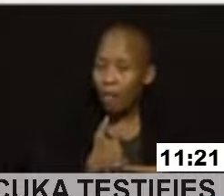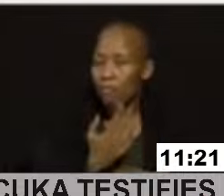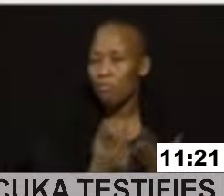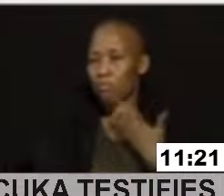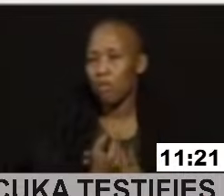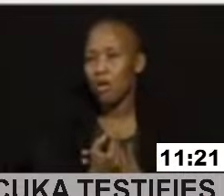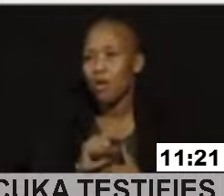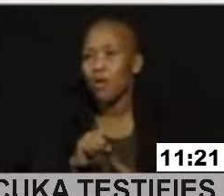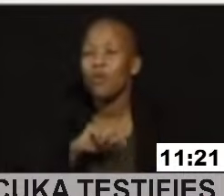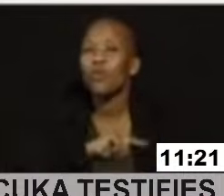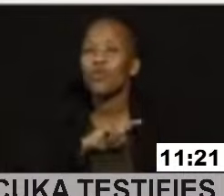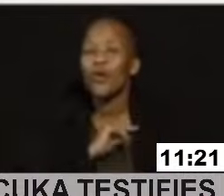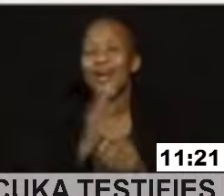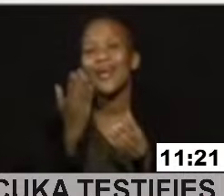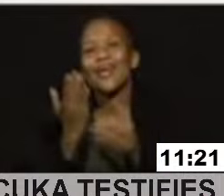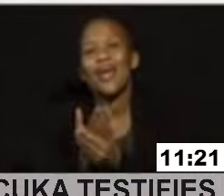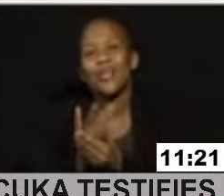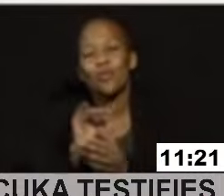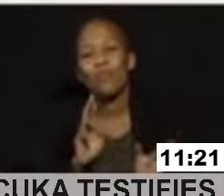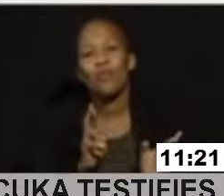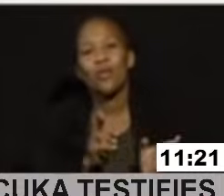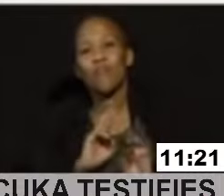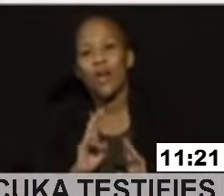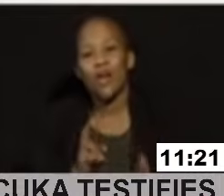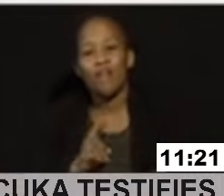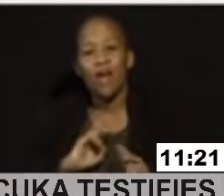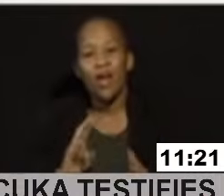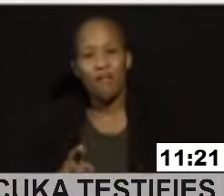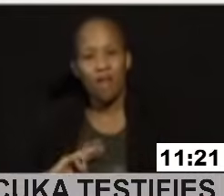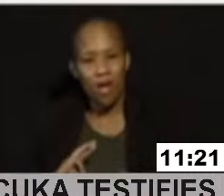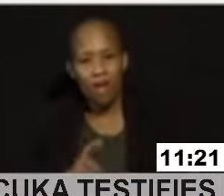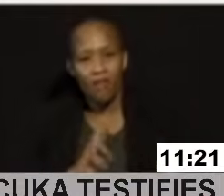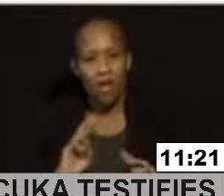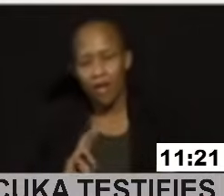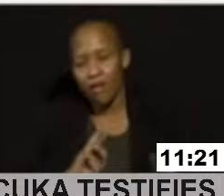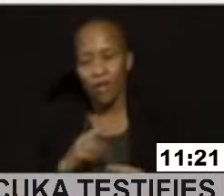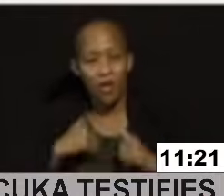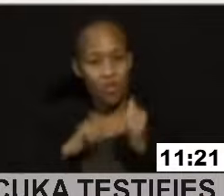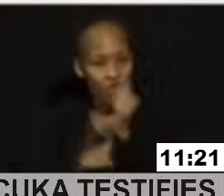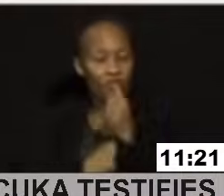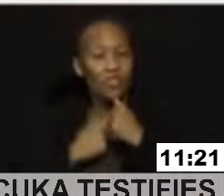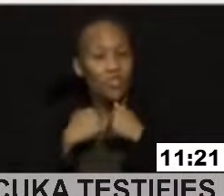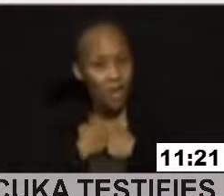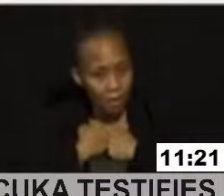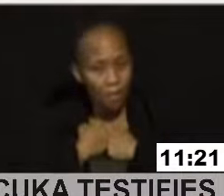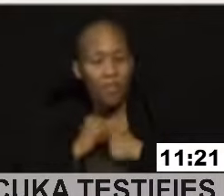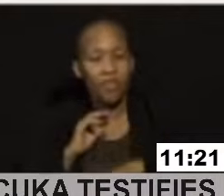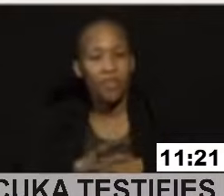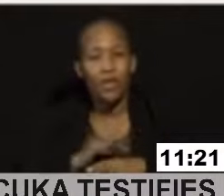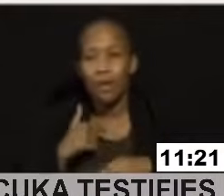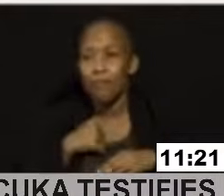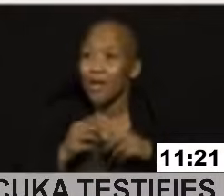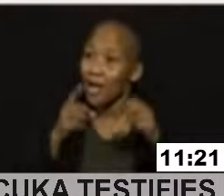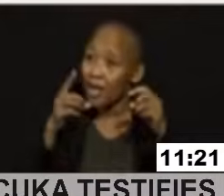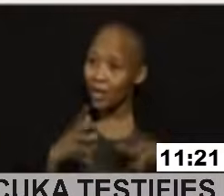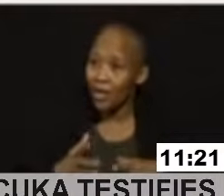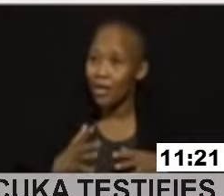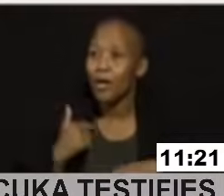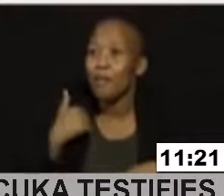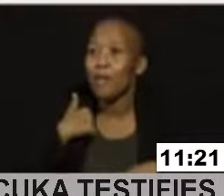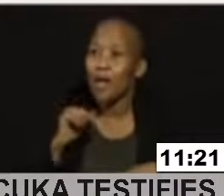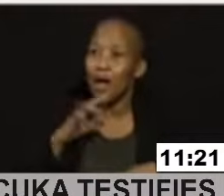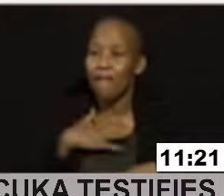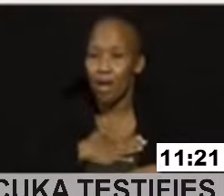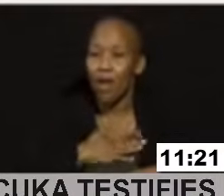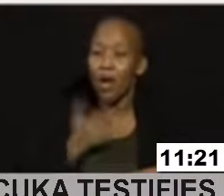my office at the time when I was the national director. And therefore, I thought it is important that I have to account about what I did when I